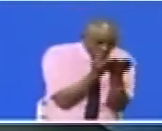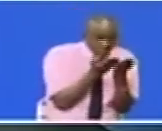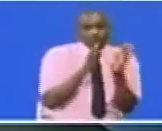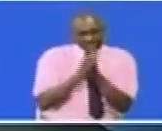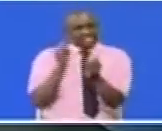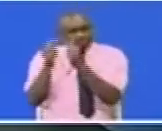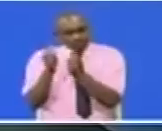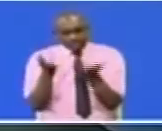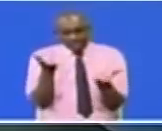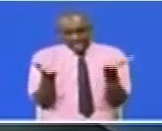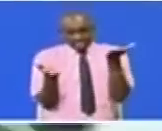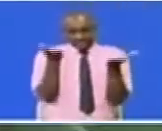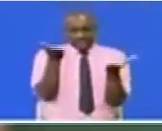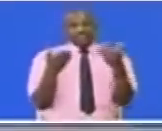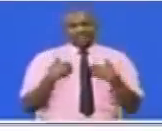field.